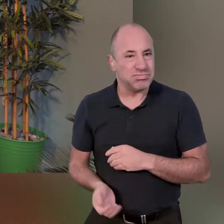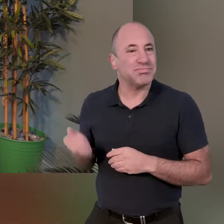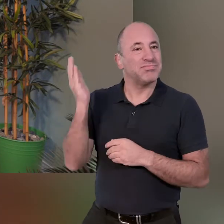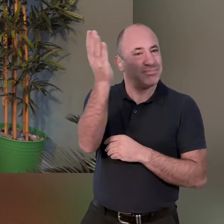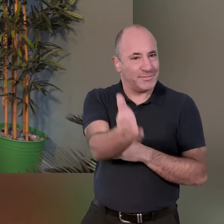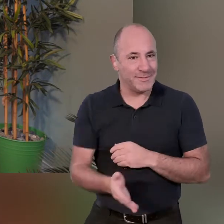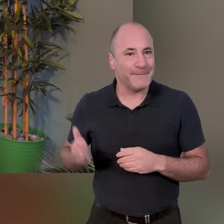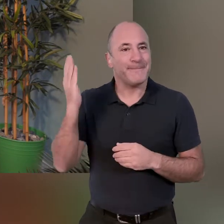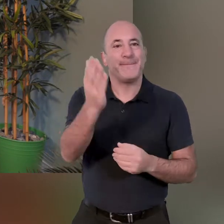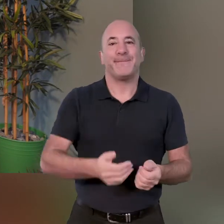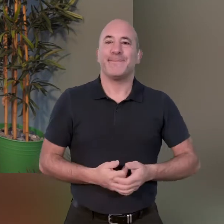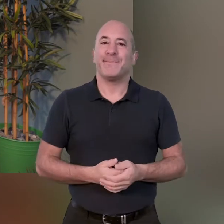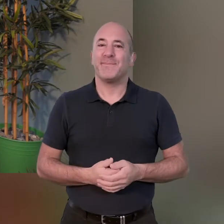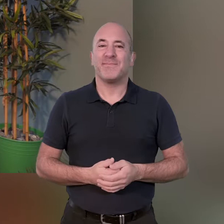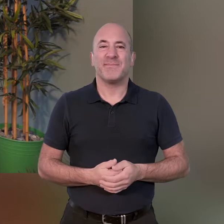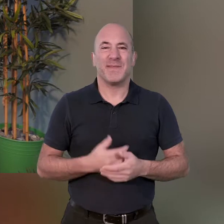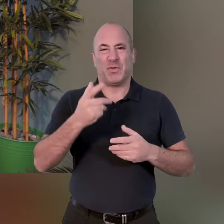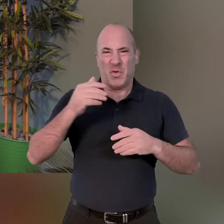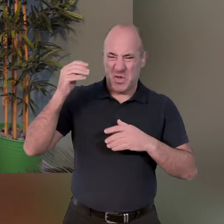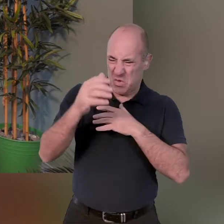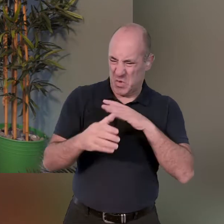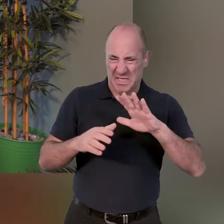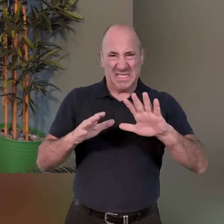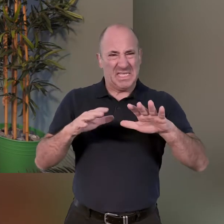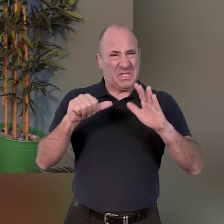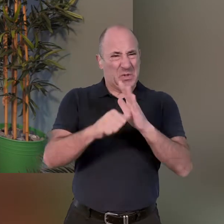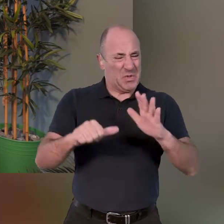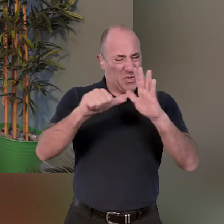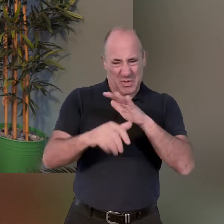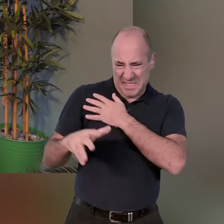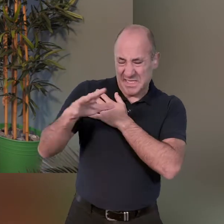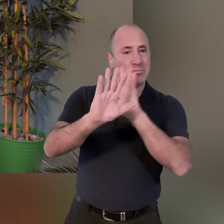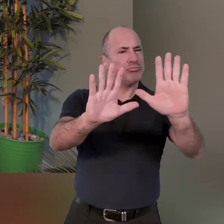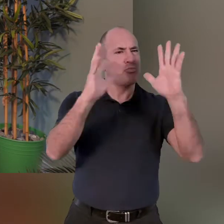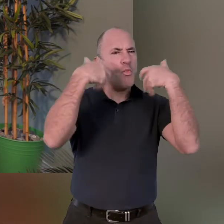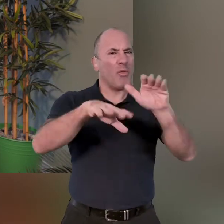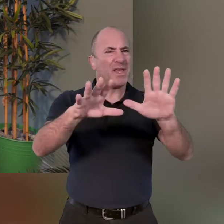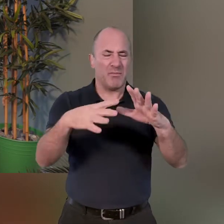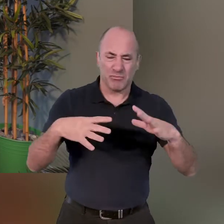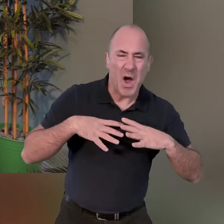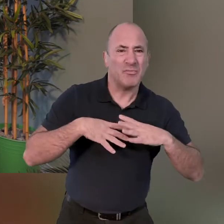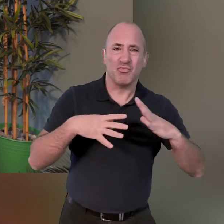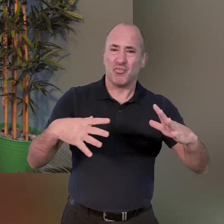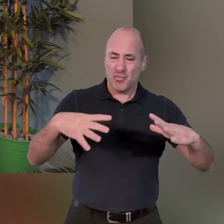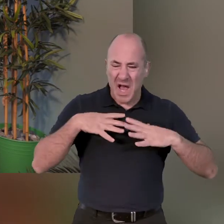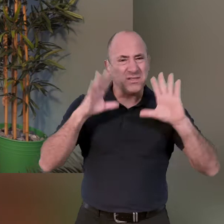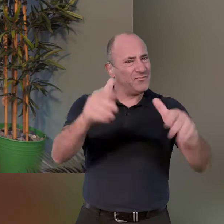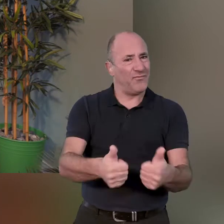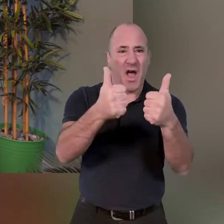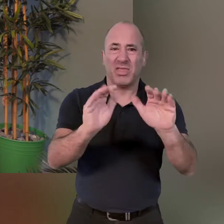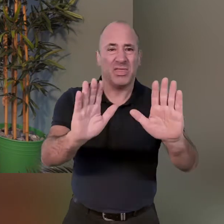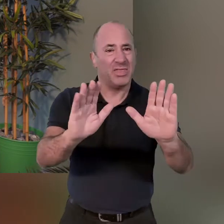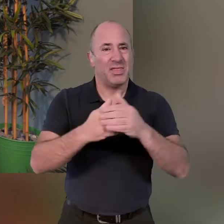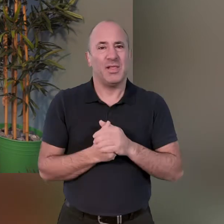these exercises, you cannot do it or you struggle, do not worry. Have a break, have a rest, and that is fine. Or if